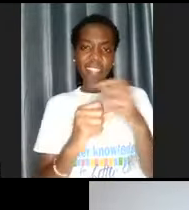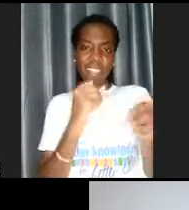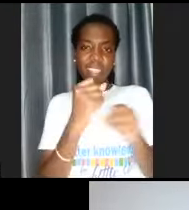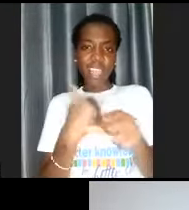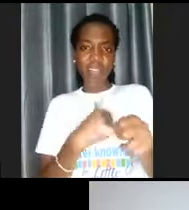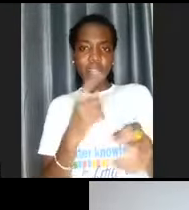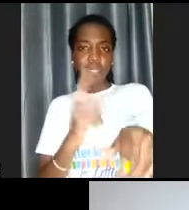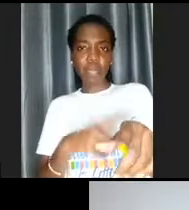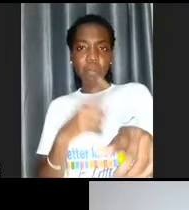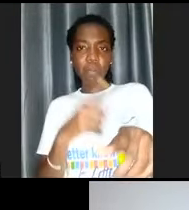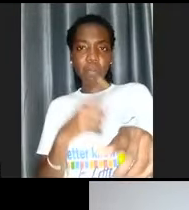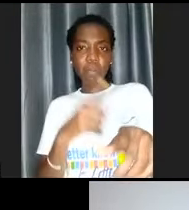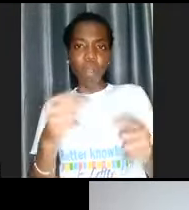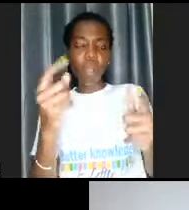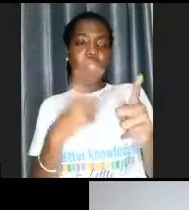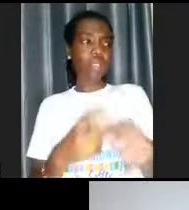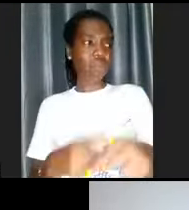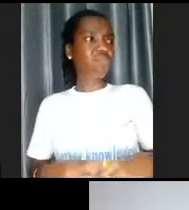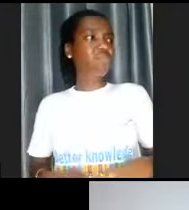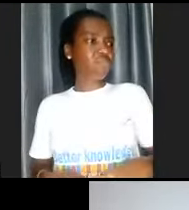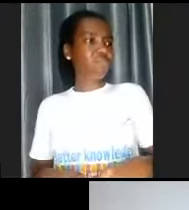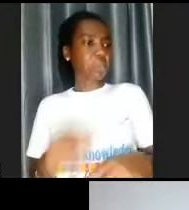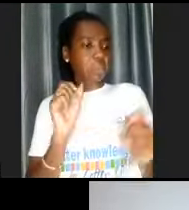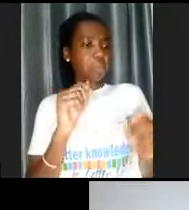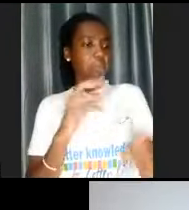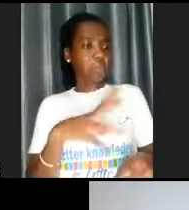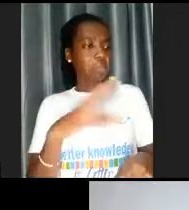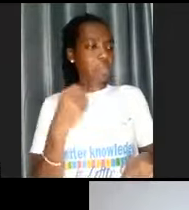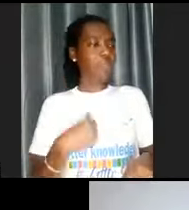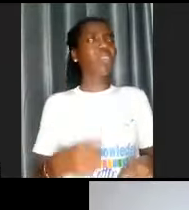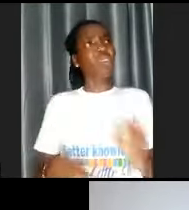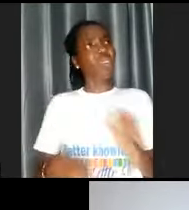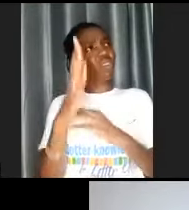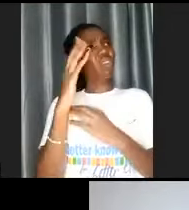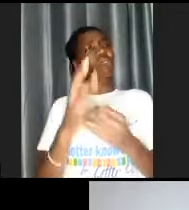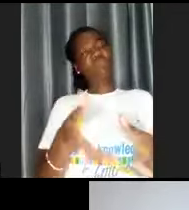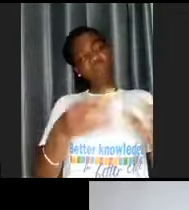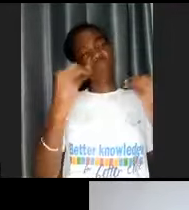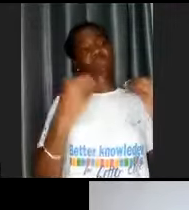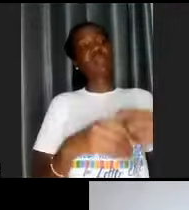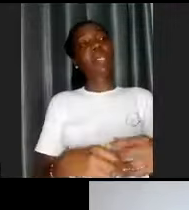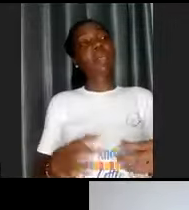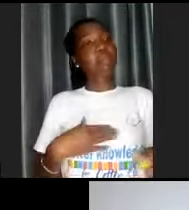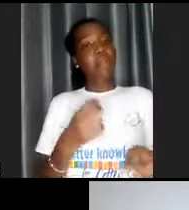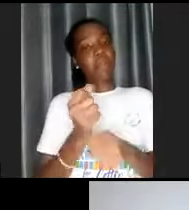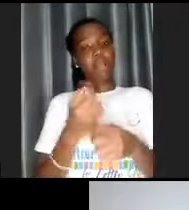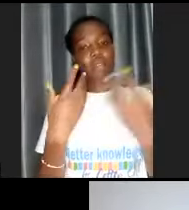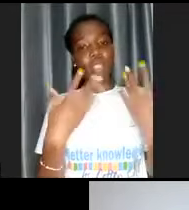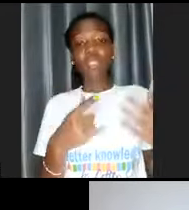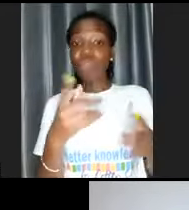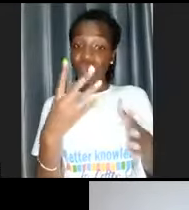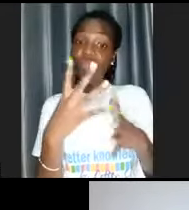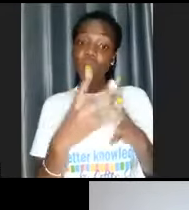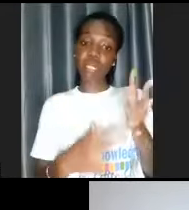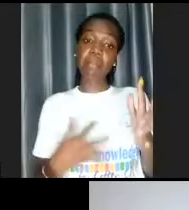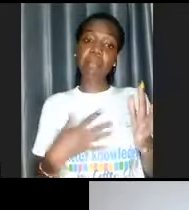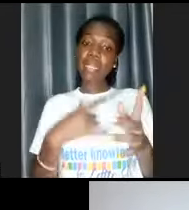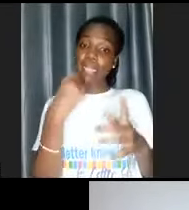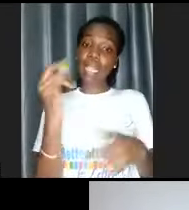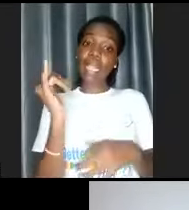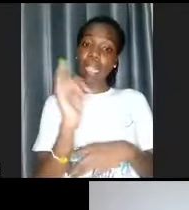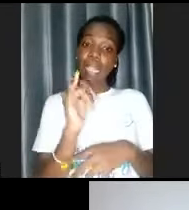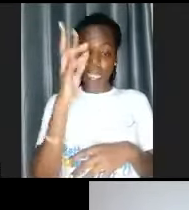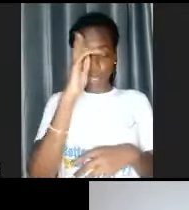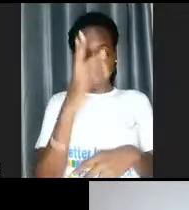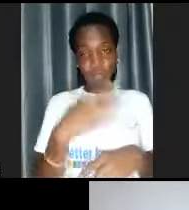felt like, God, you can take me now. I have done my bit. List them down. I'm not telling you that's your purpose. Note, it's a process.